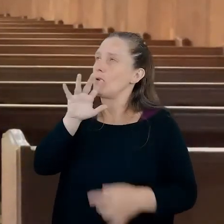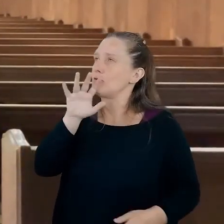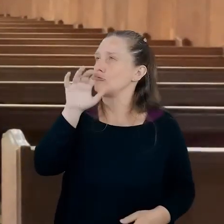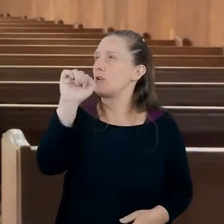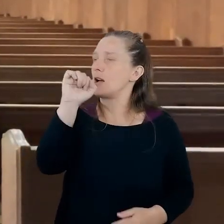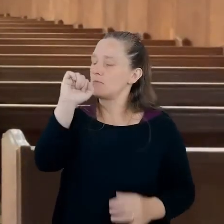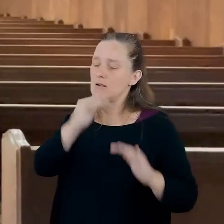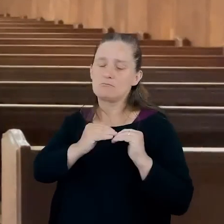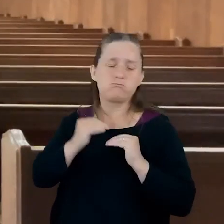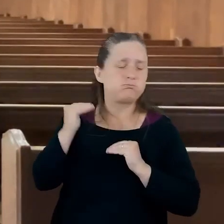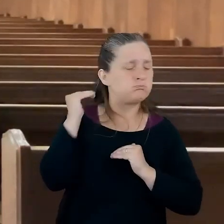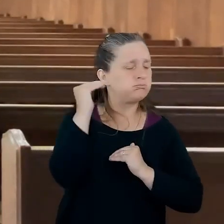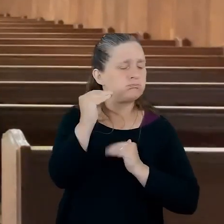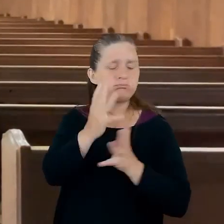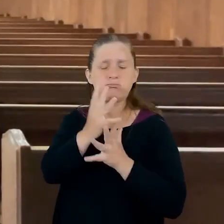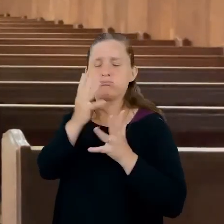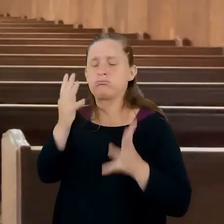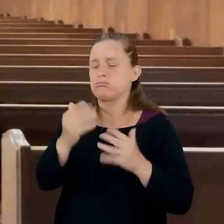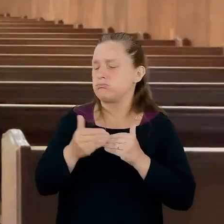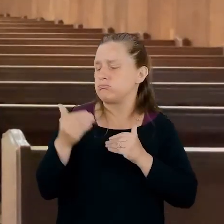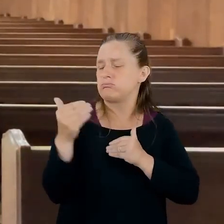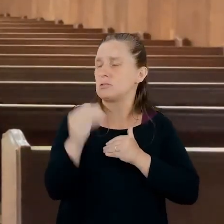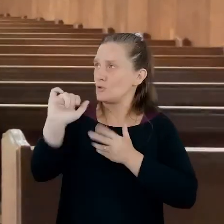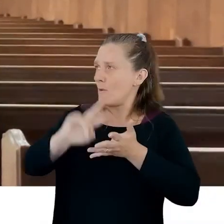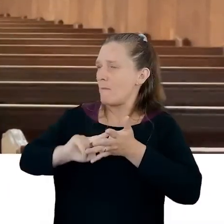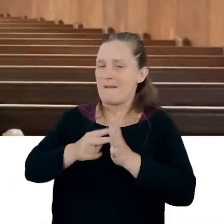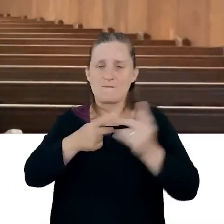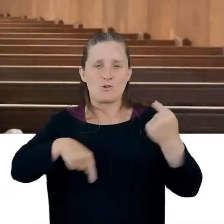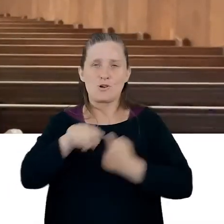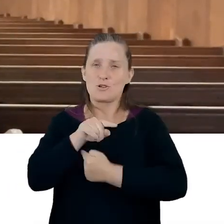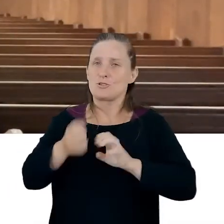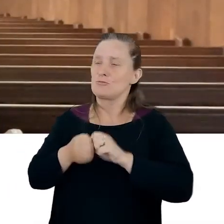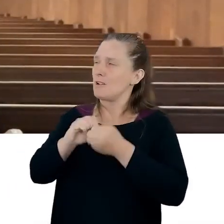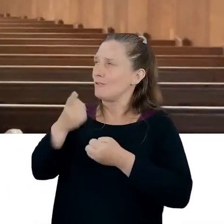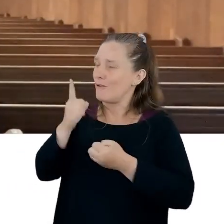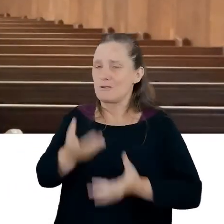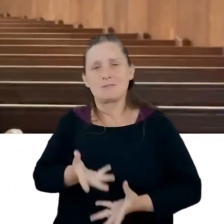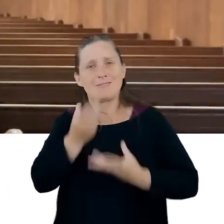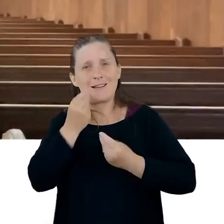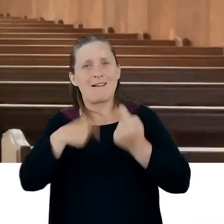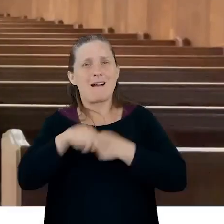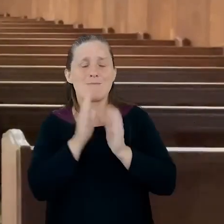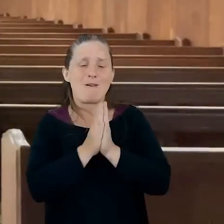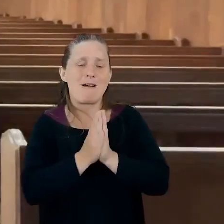height, breadth and depth of your eternal plans for us. Creator God, hear our prayer.